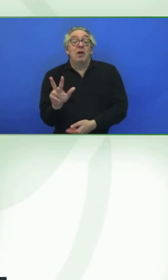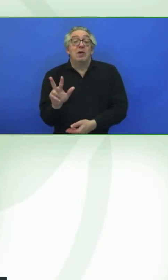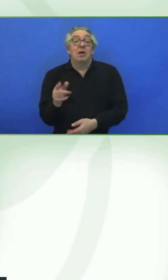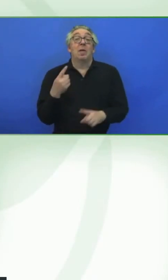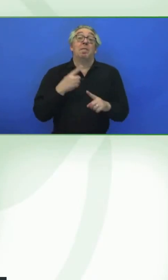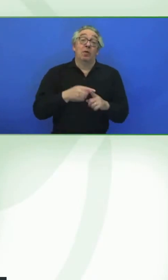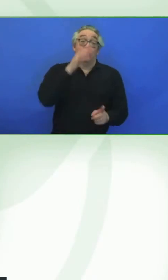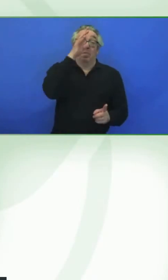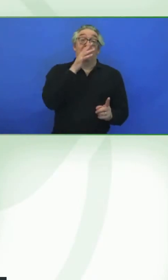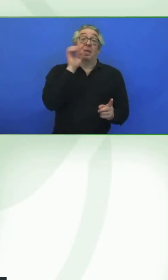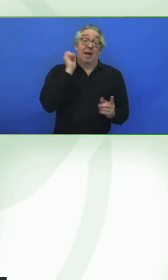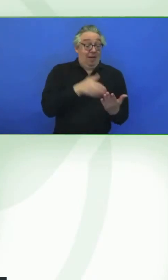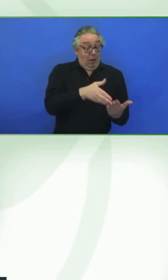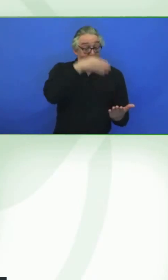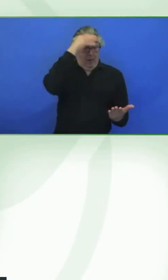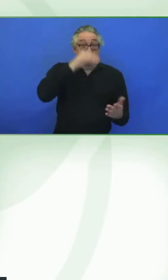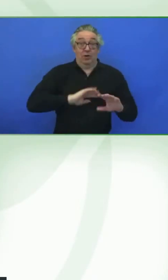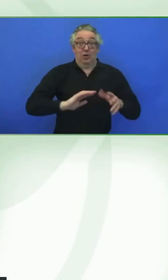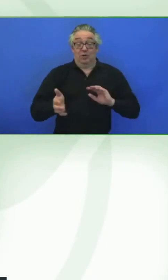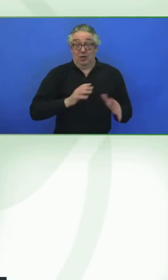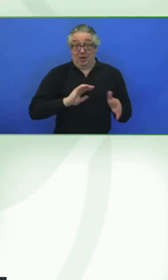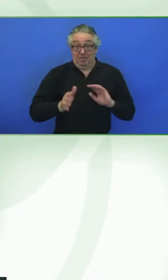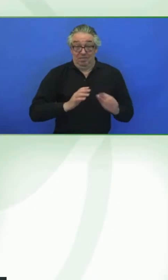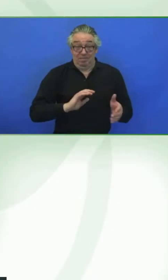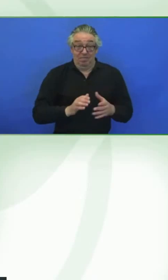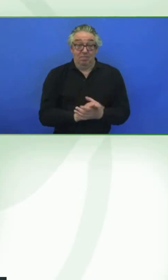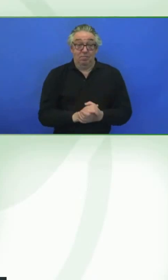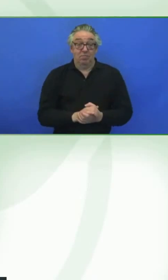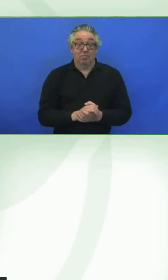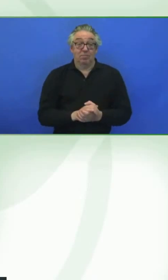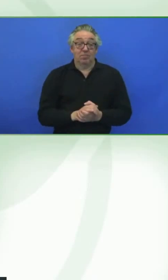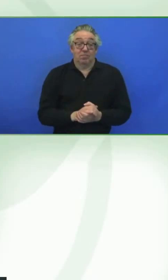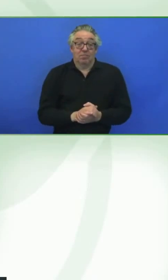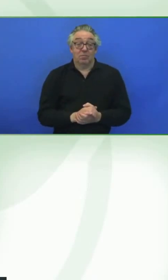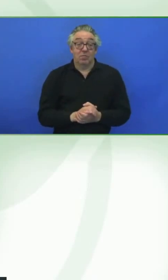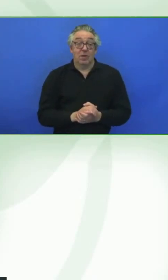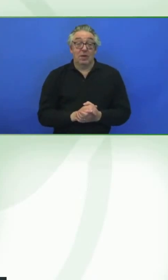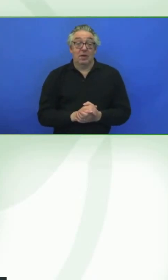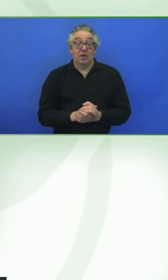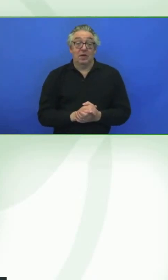few titles allows that, and we create